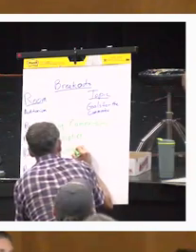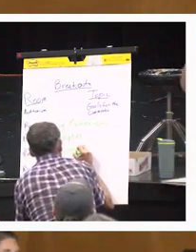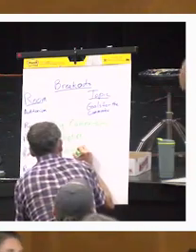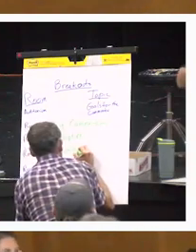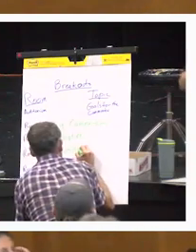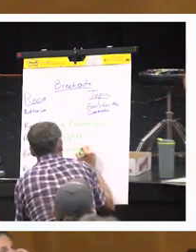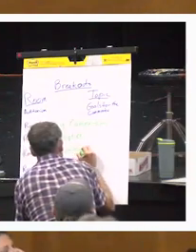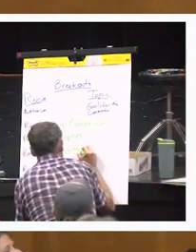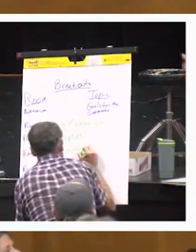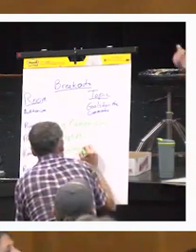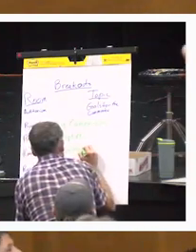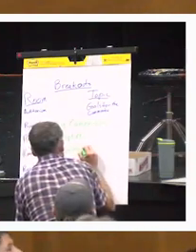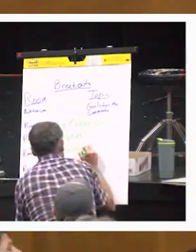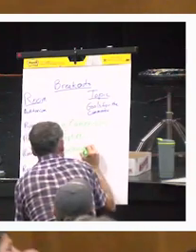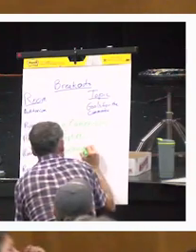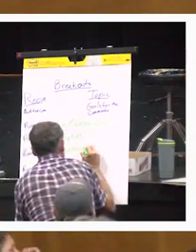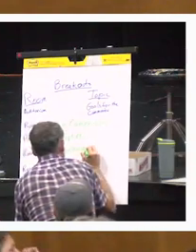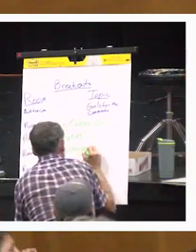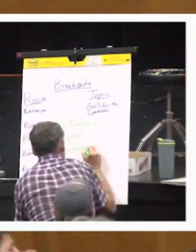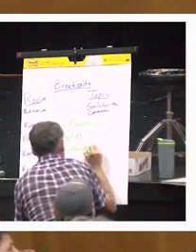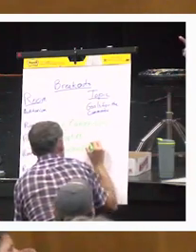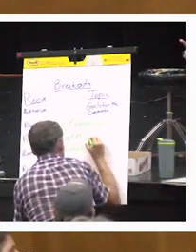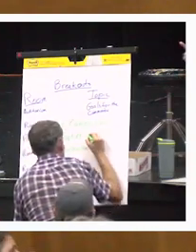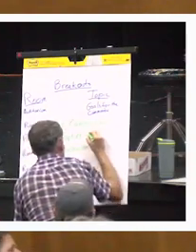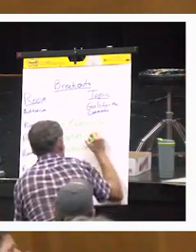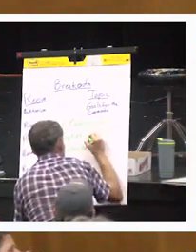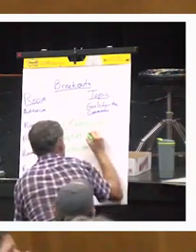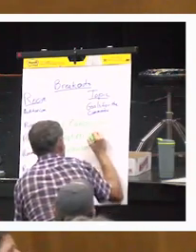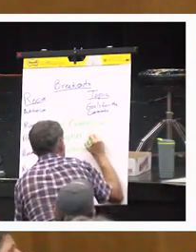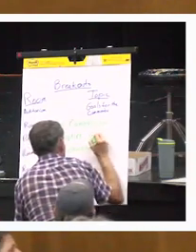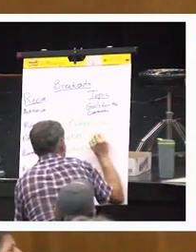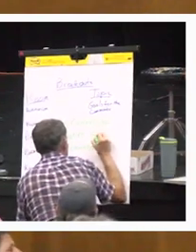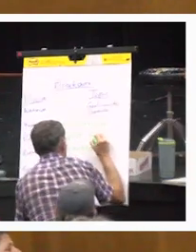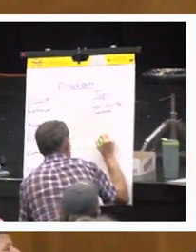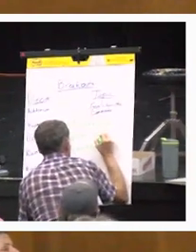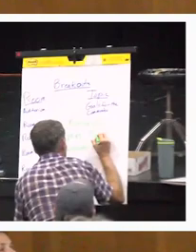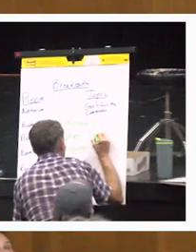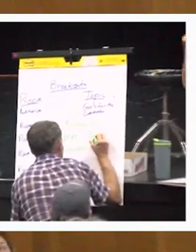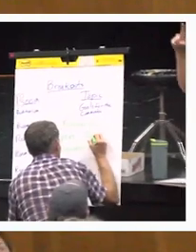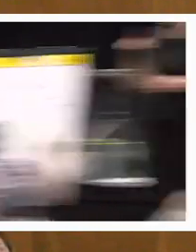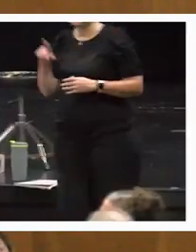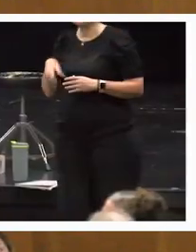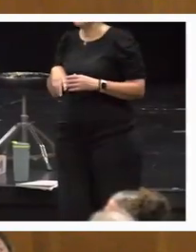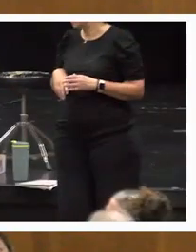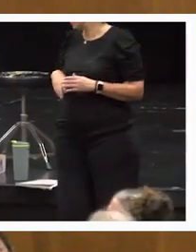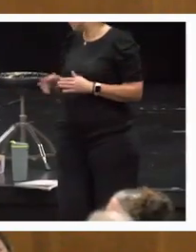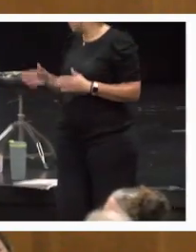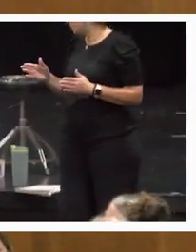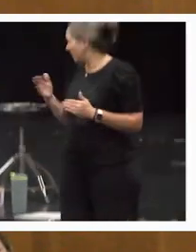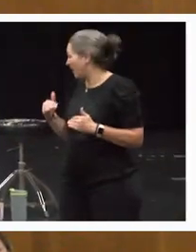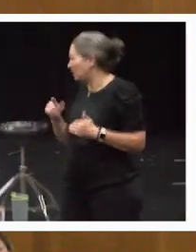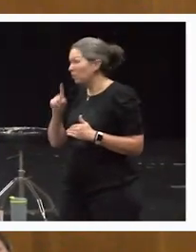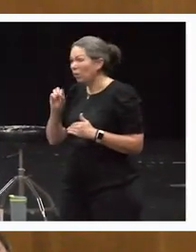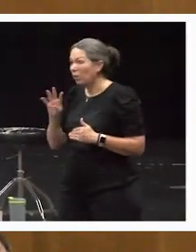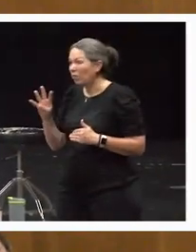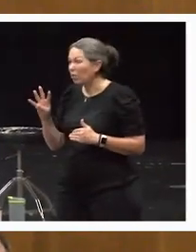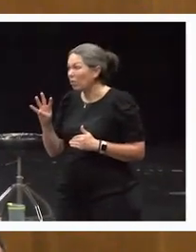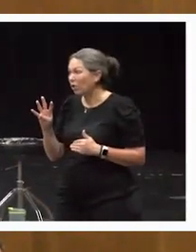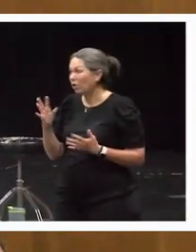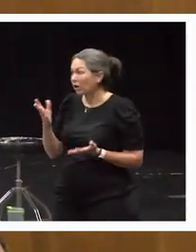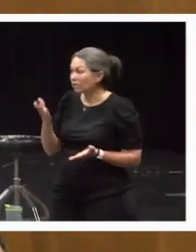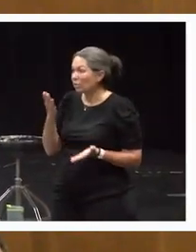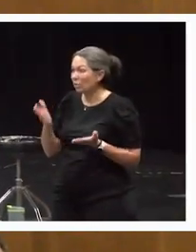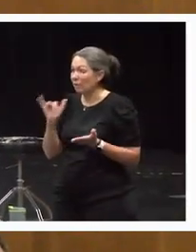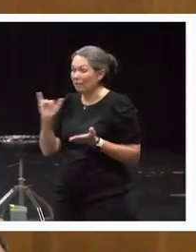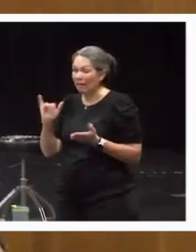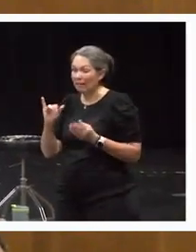The next one is actually raise state, federal, and philanthropic funds. So maybe Connor should be in that room, and we'd all have that conversation